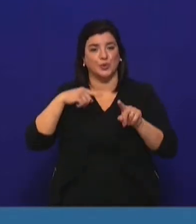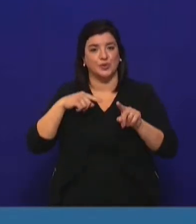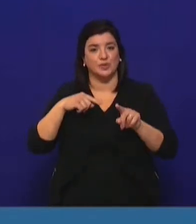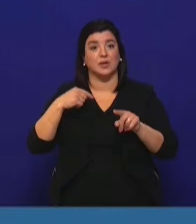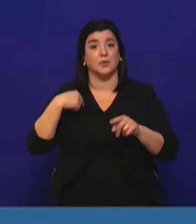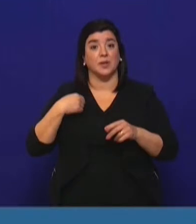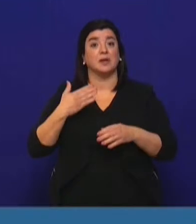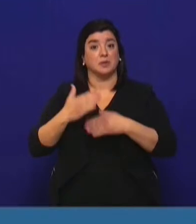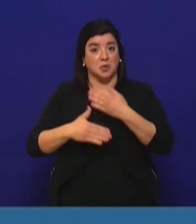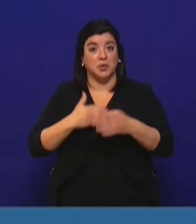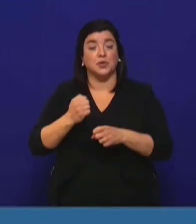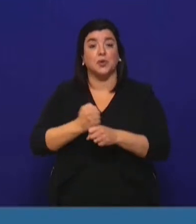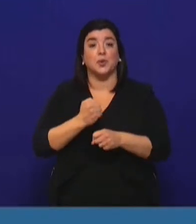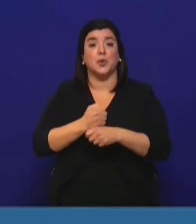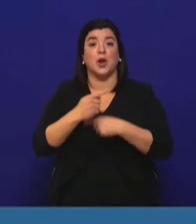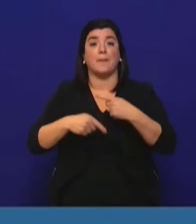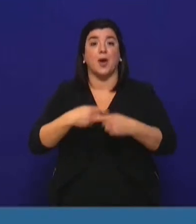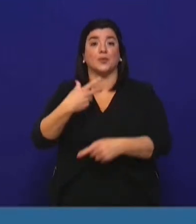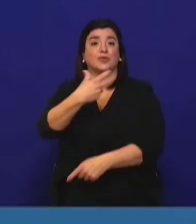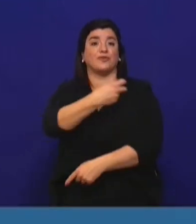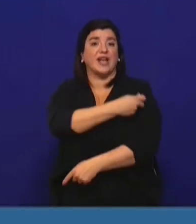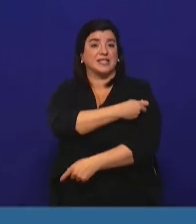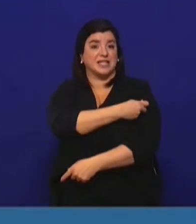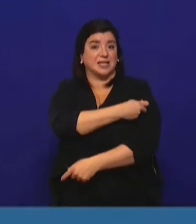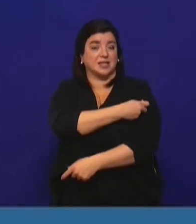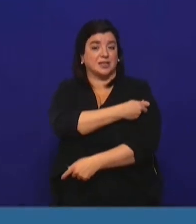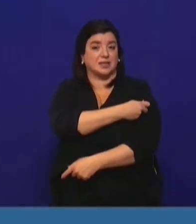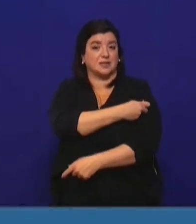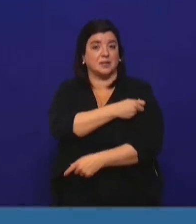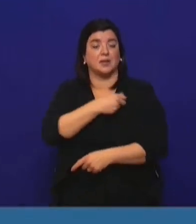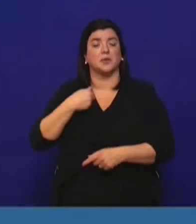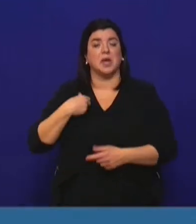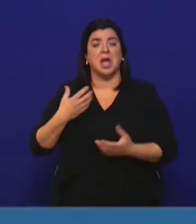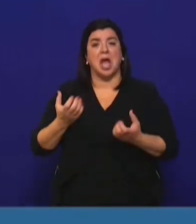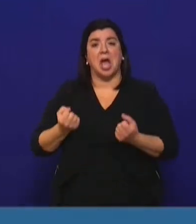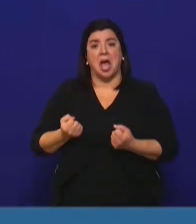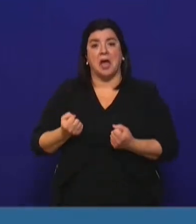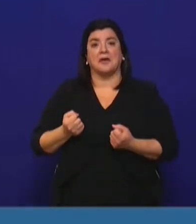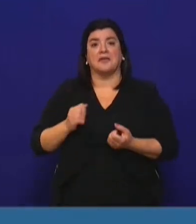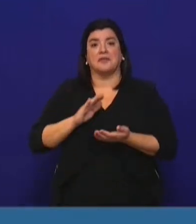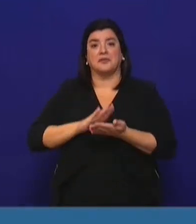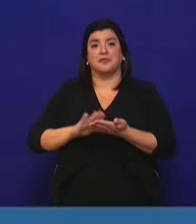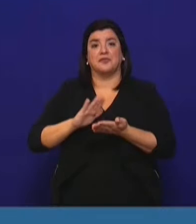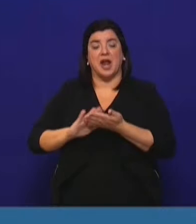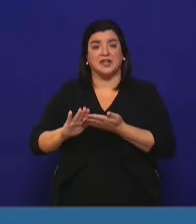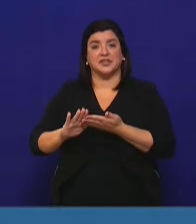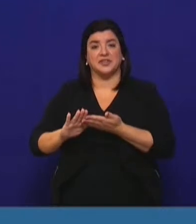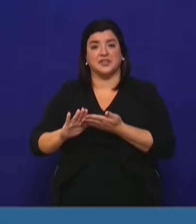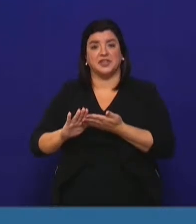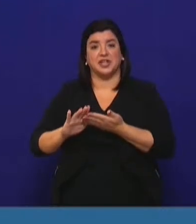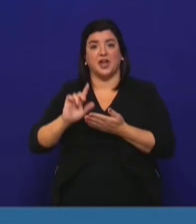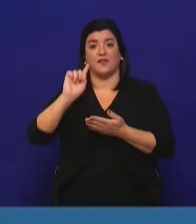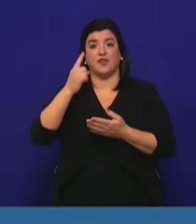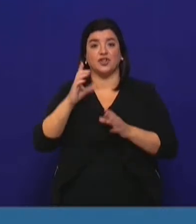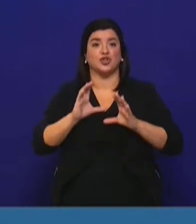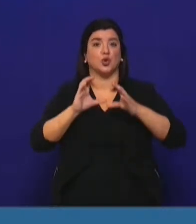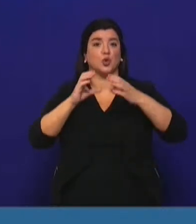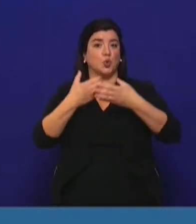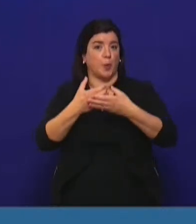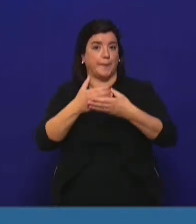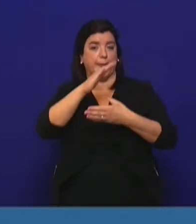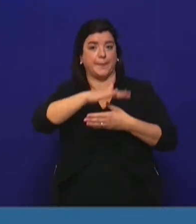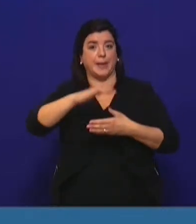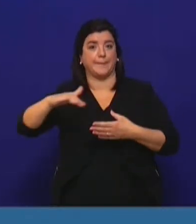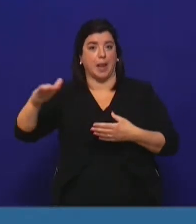of COVID vaccination, whereby we have covered most of the first cohort, whereby we have